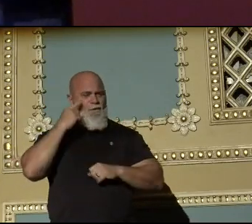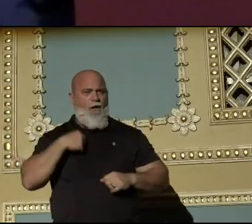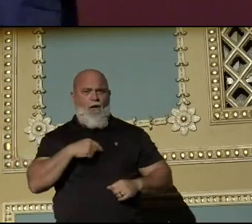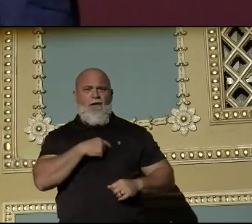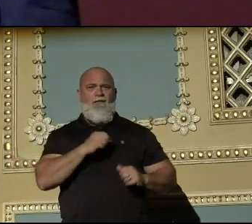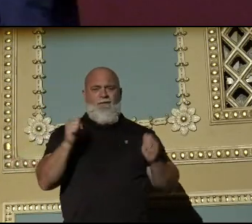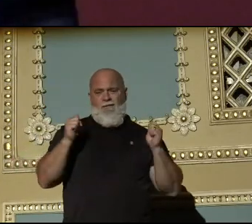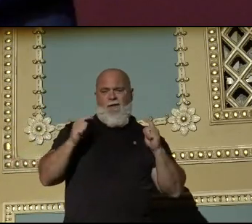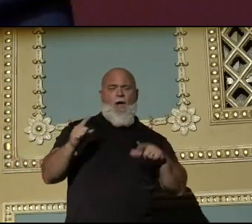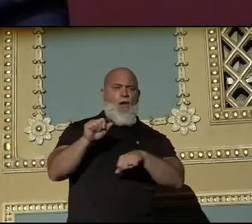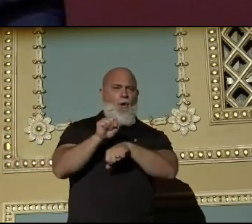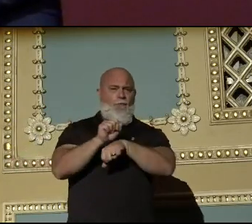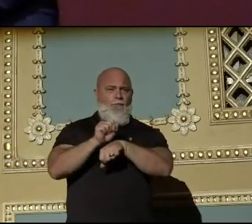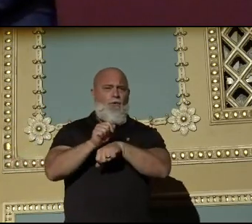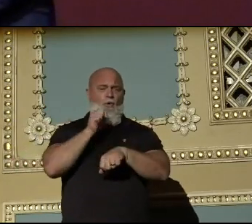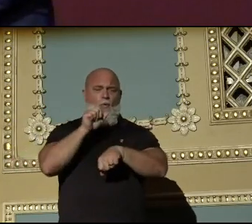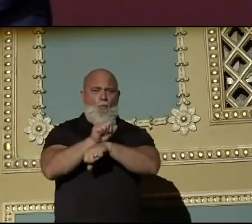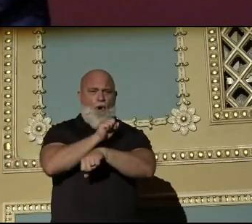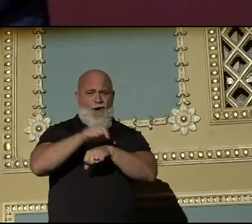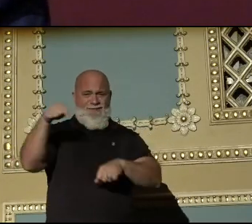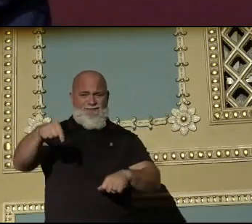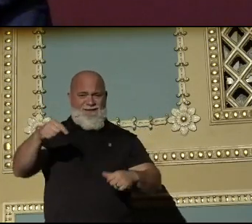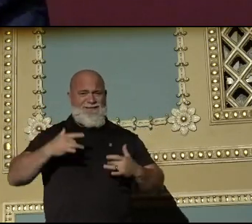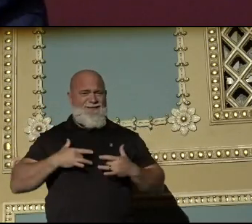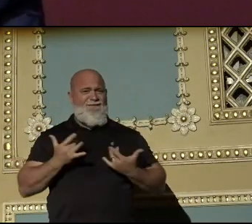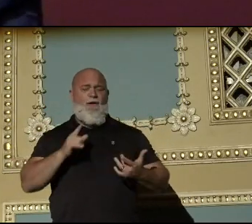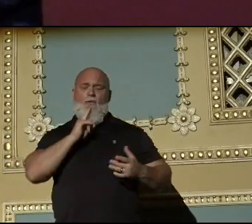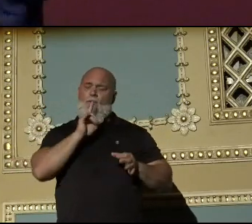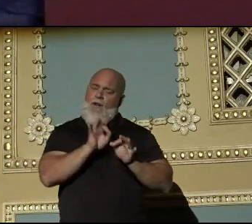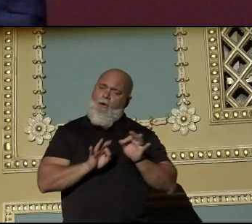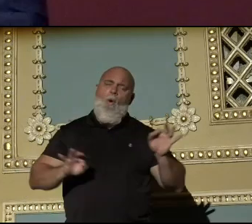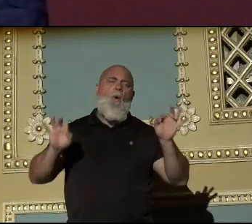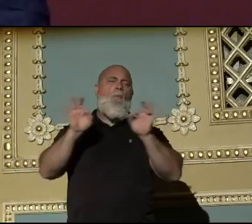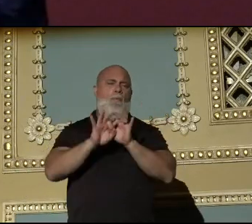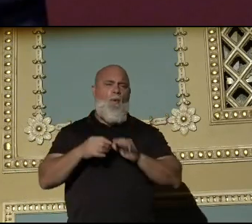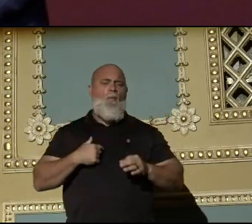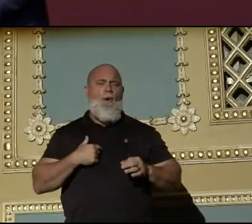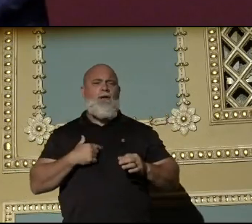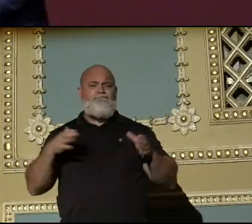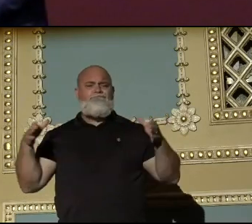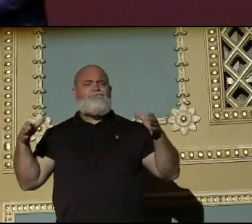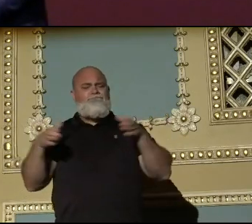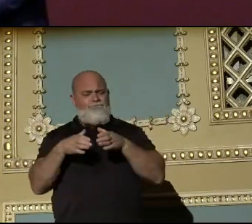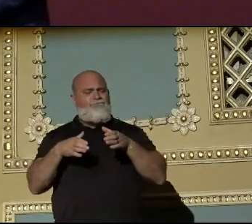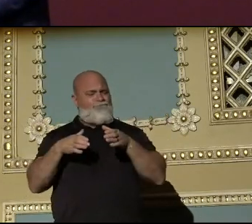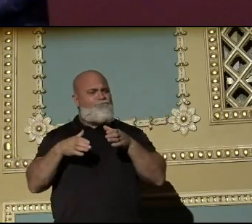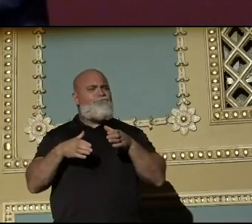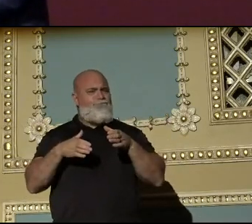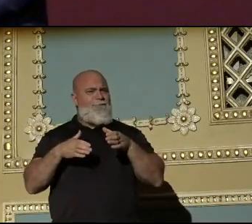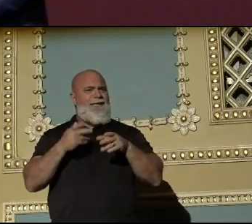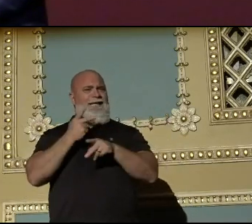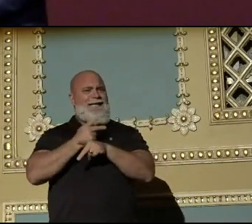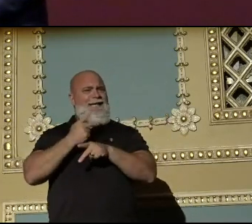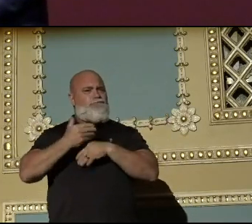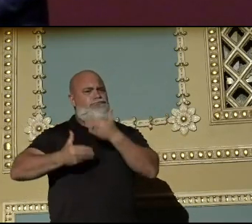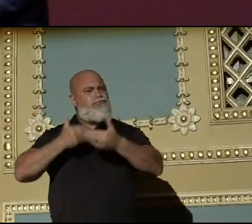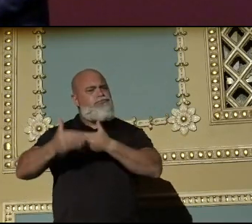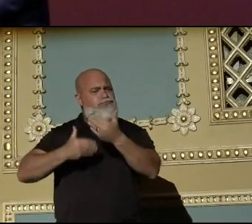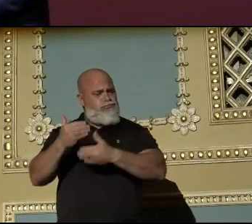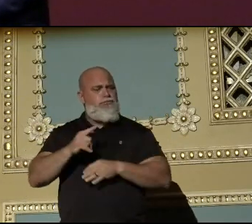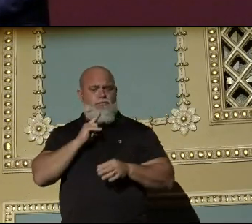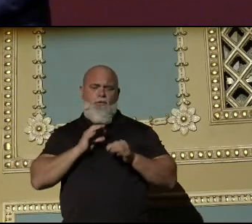and all of our employees who worked on this event. It's really important that we come together and keep the ball rolling